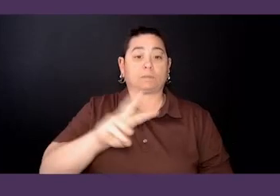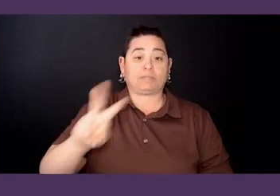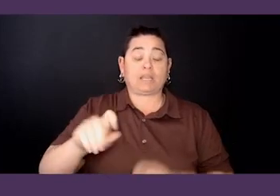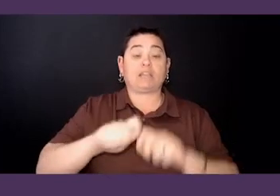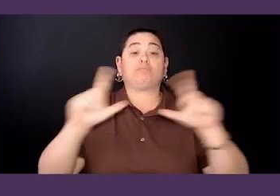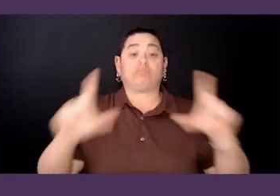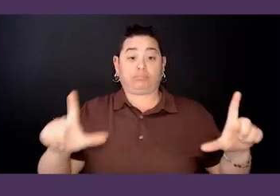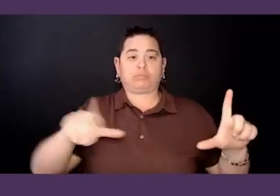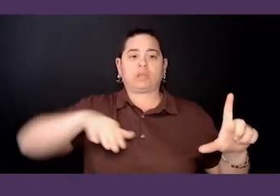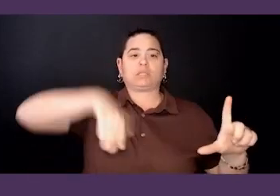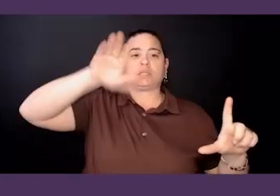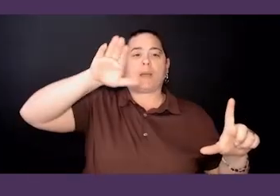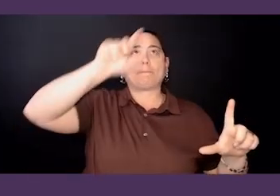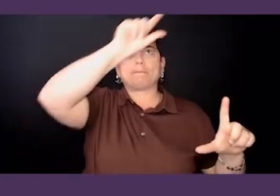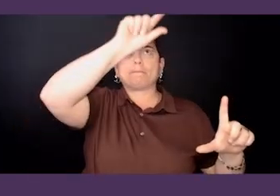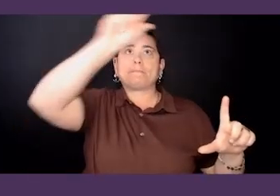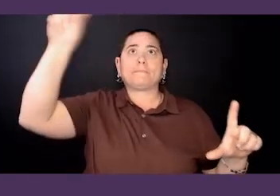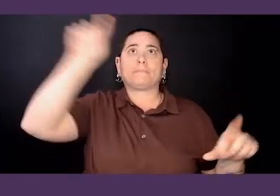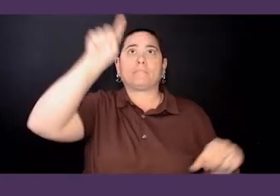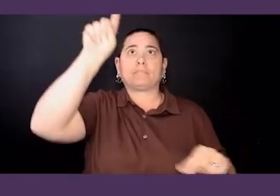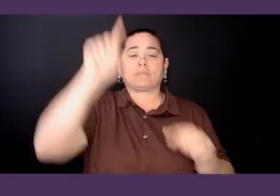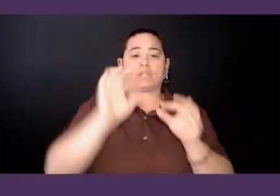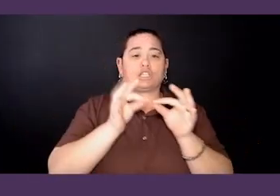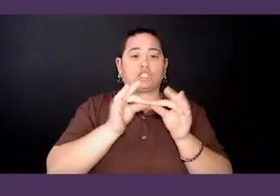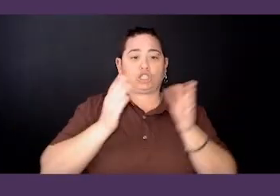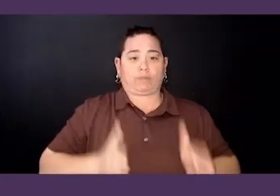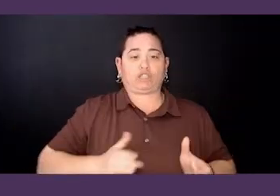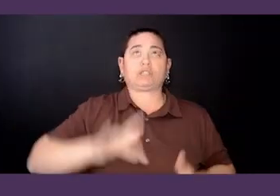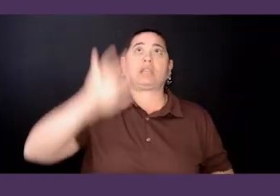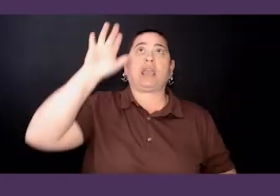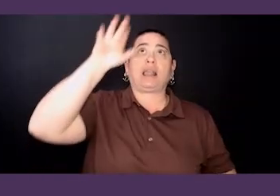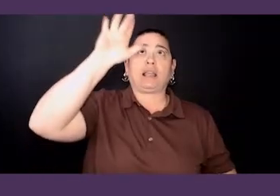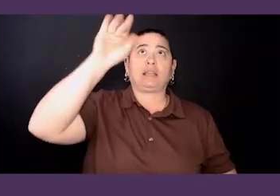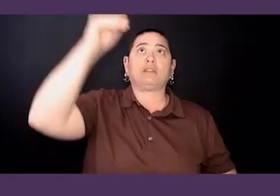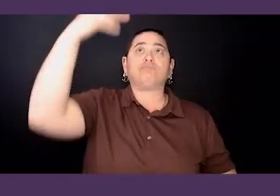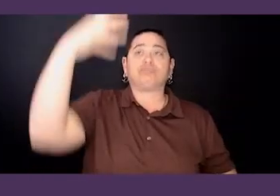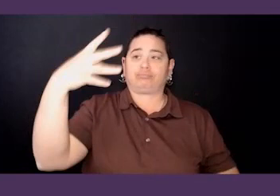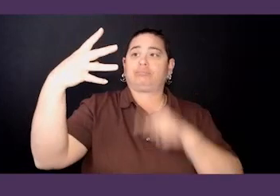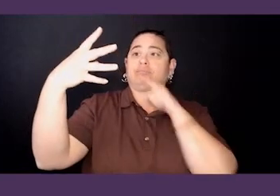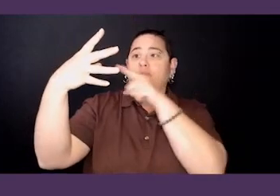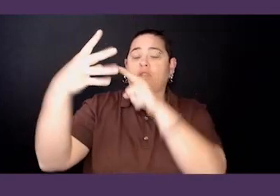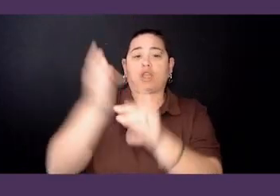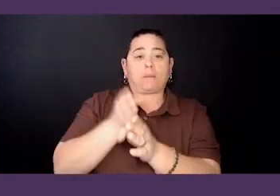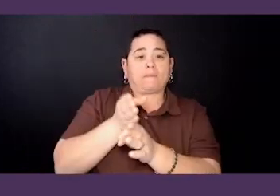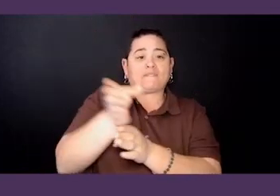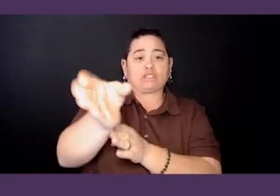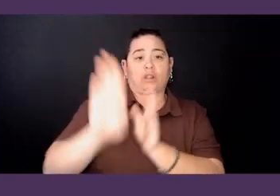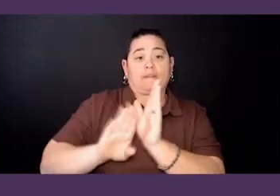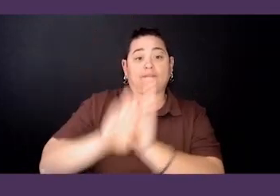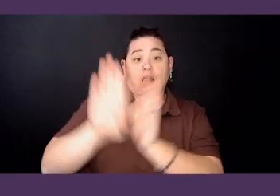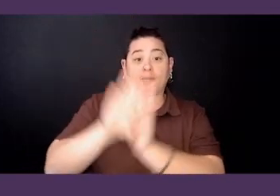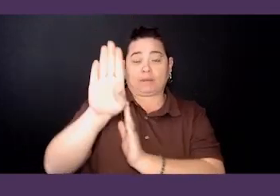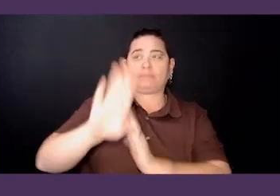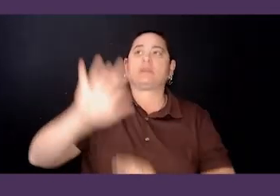To find these features, click on the Interpreters tab, then Professional Development.